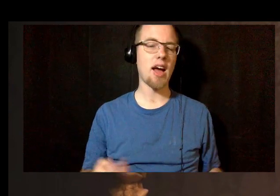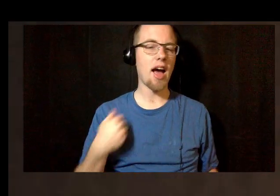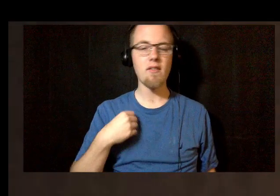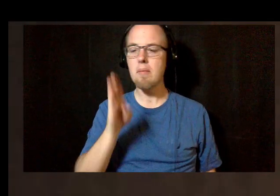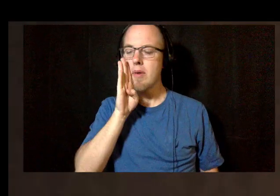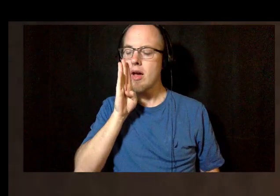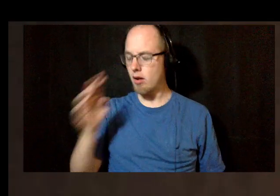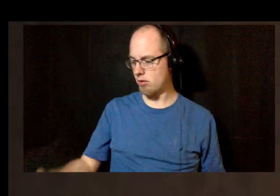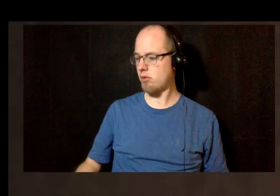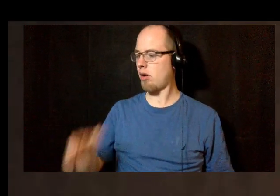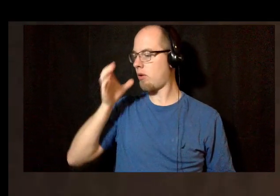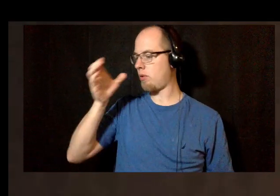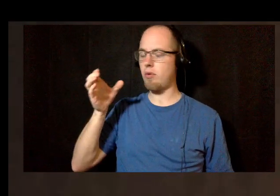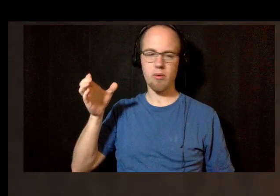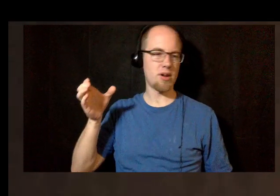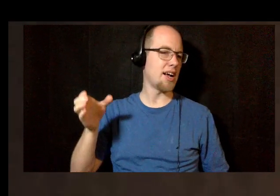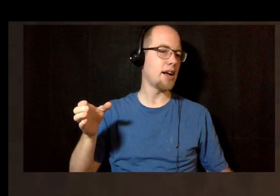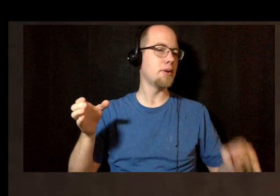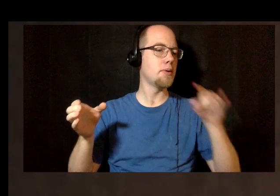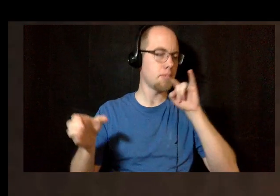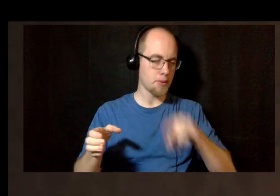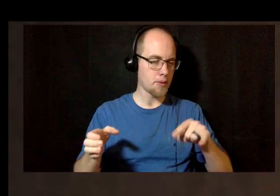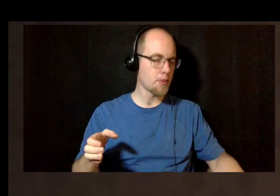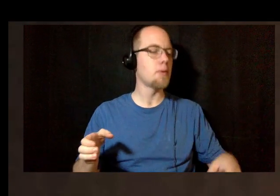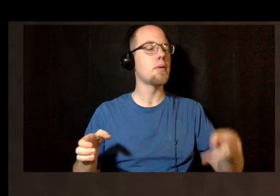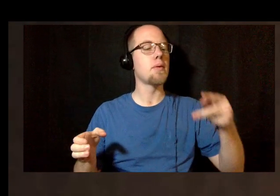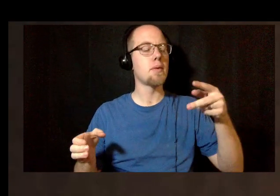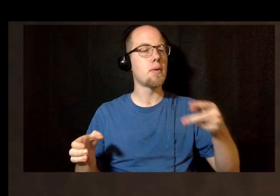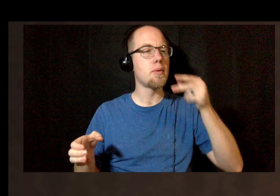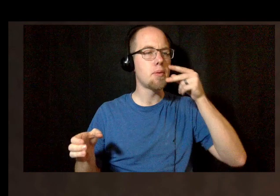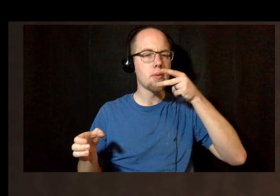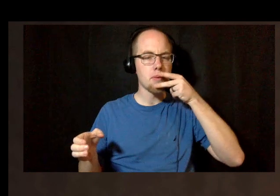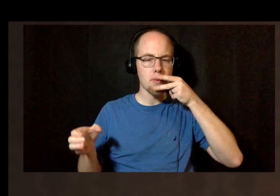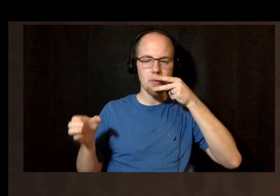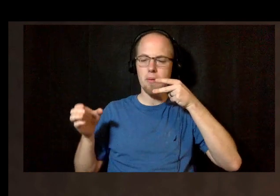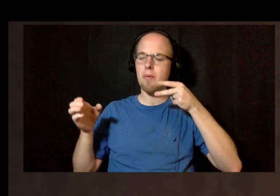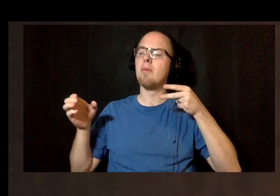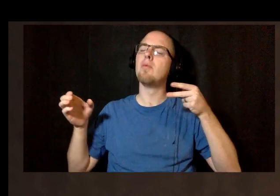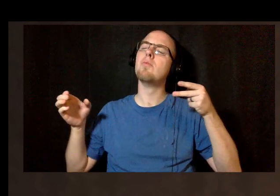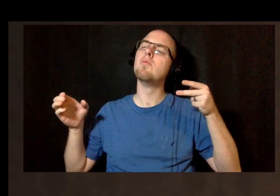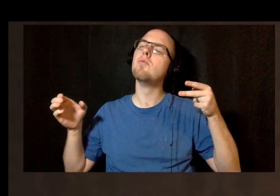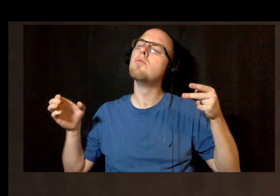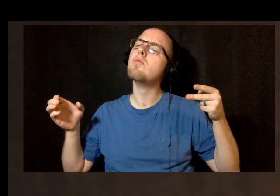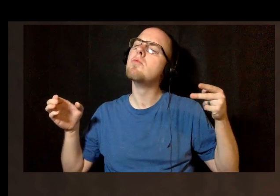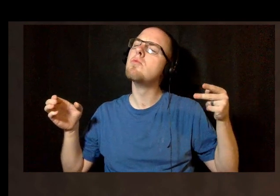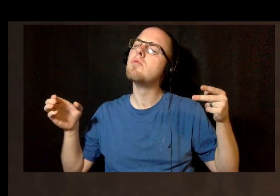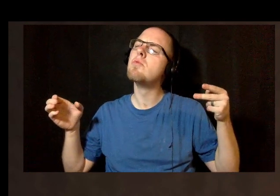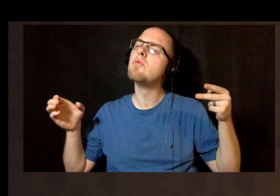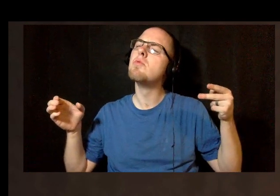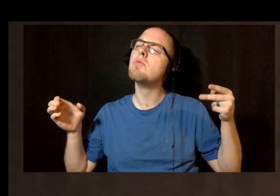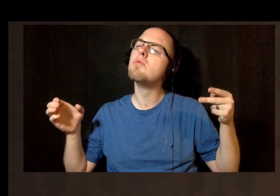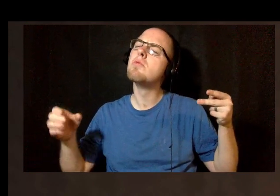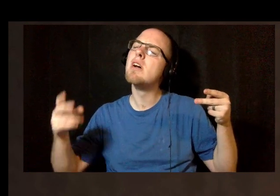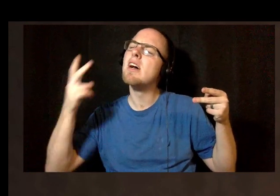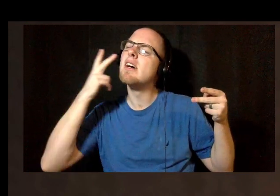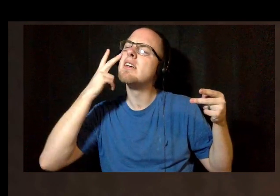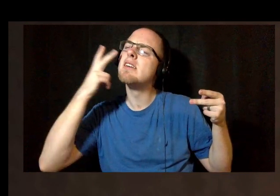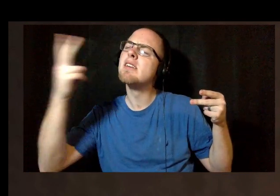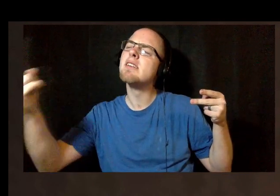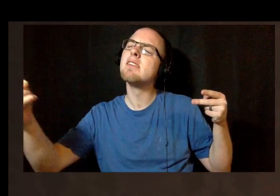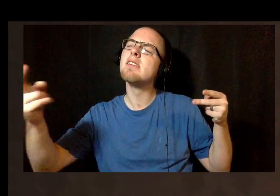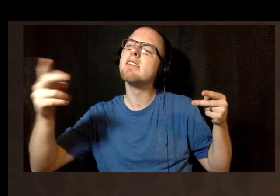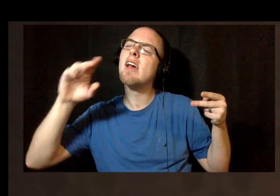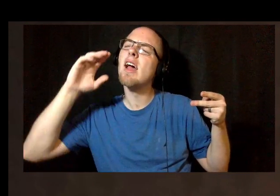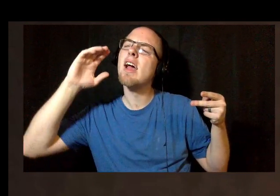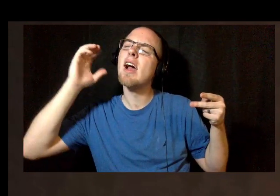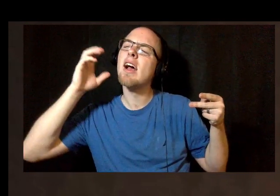one hand, a cigarette in the other, and staring lecherously across the backyard at your cousin's tits.